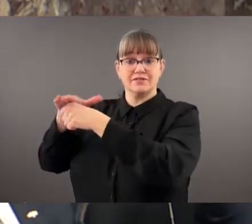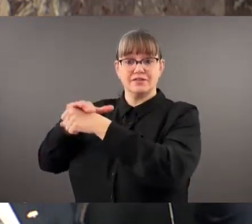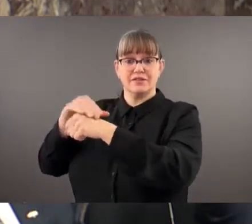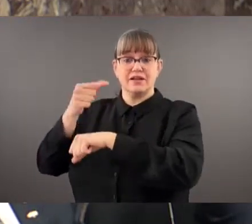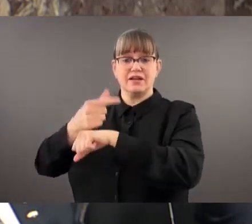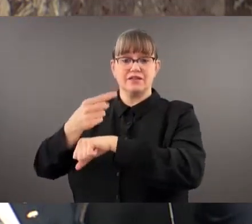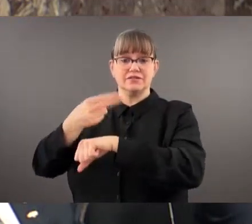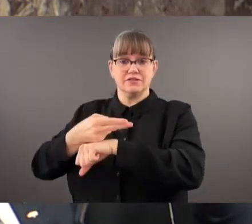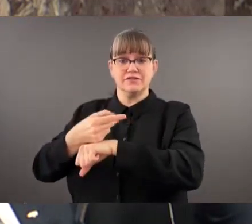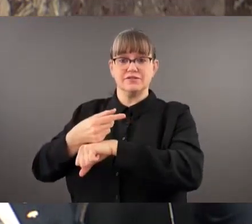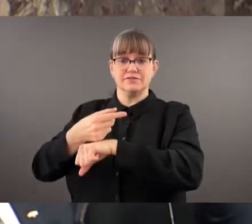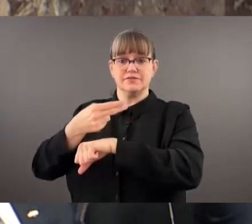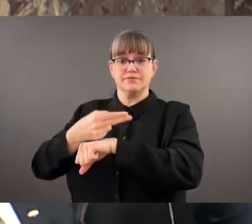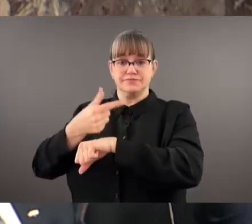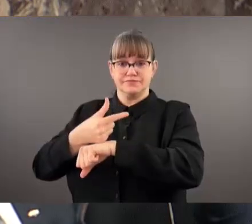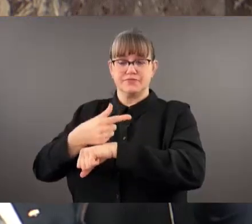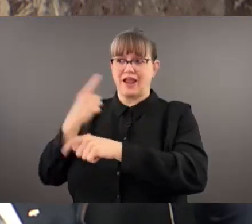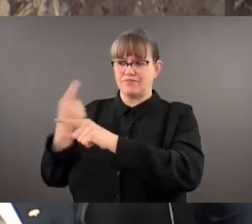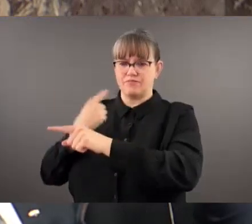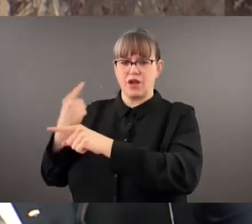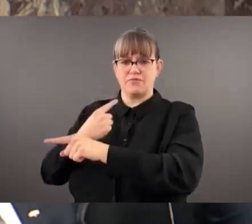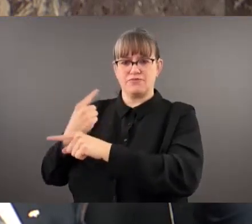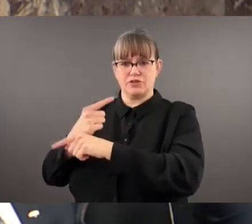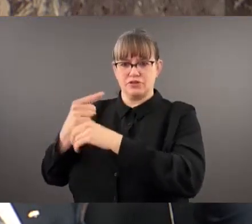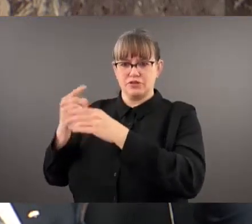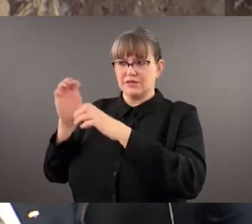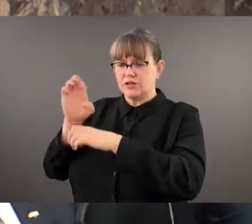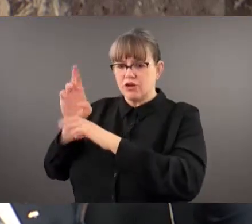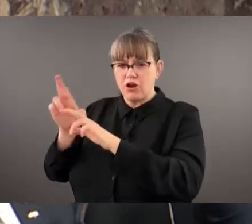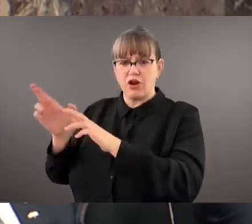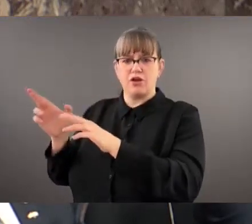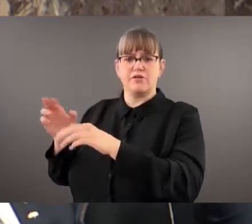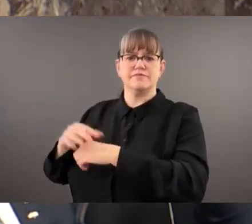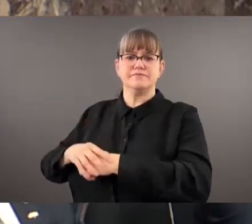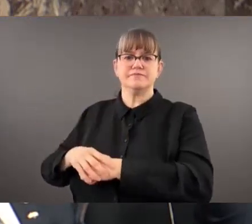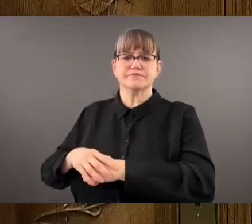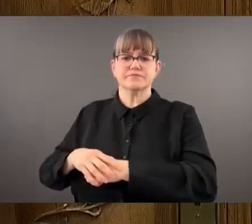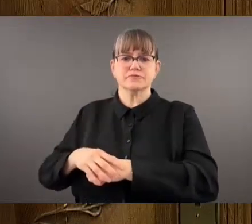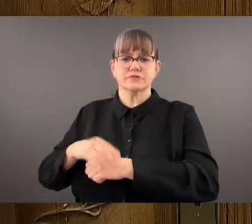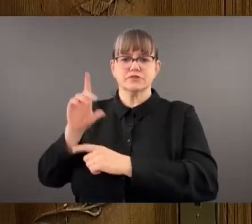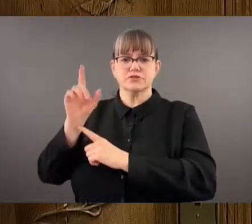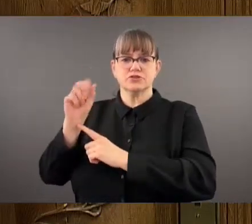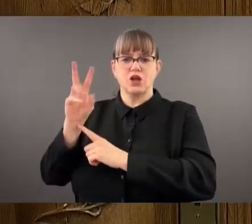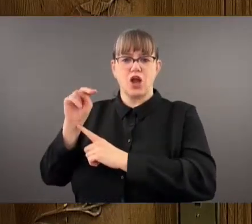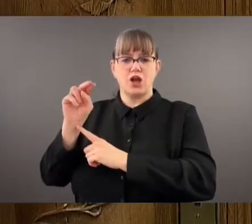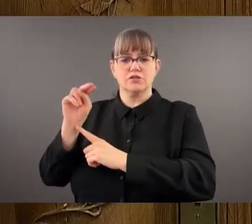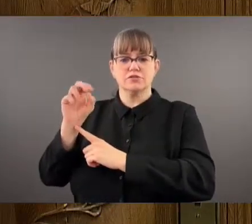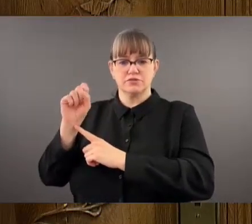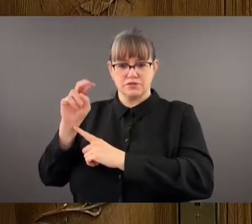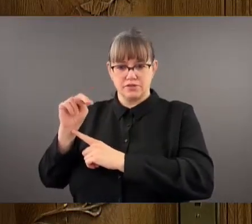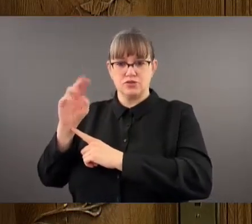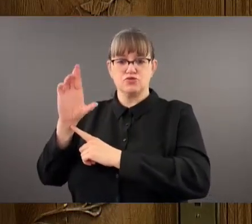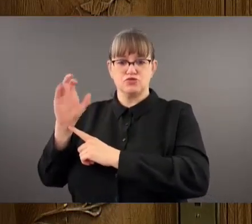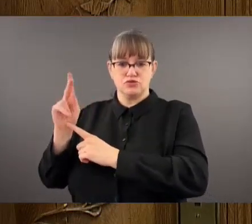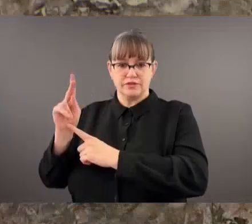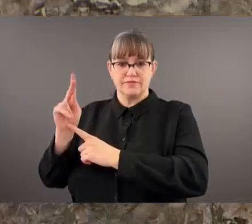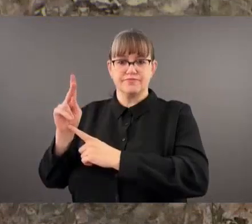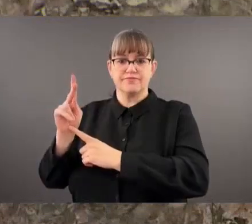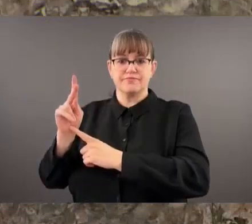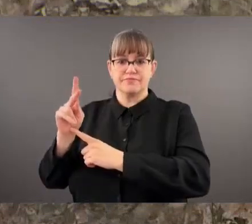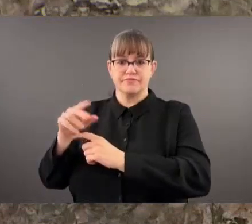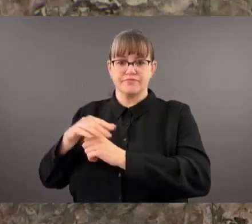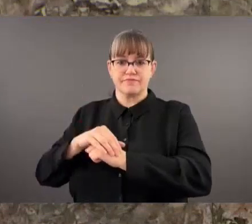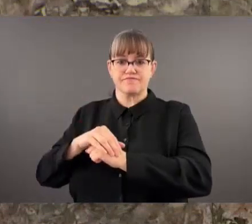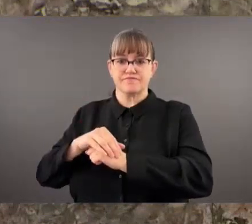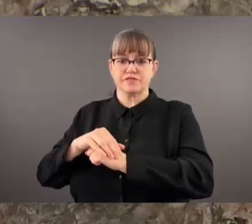access. Why did this Premier close their ER doors? Minister. Mr. Speaker, thank you so